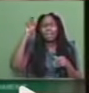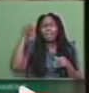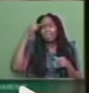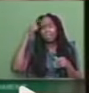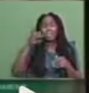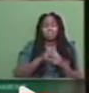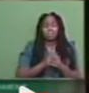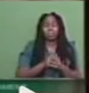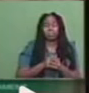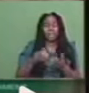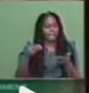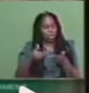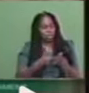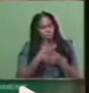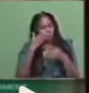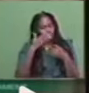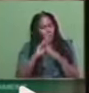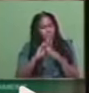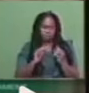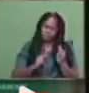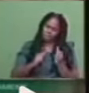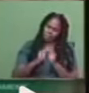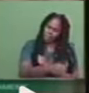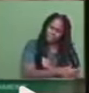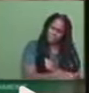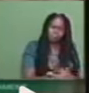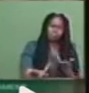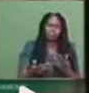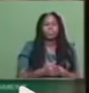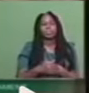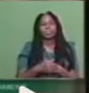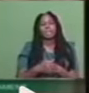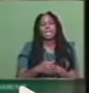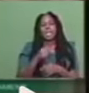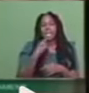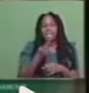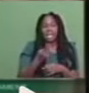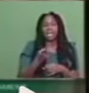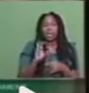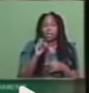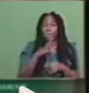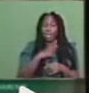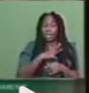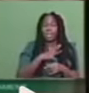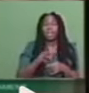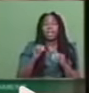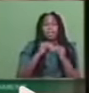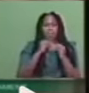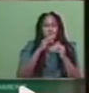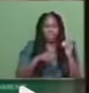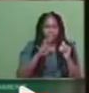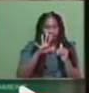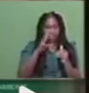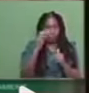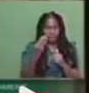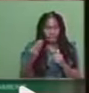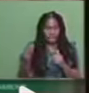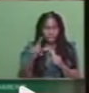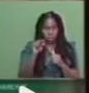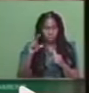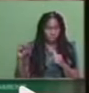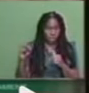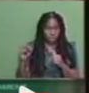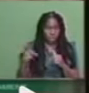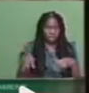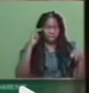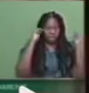passed, and given the budgeted deficit of over $5 billion in 2020, it is safe to say that the minister never expected